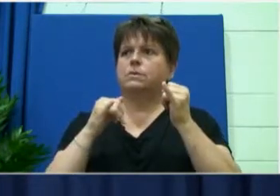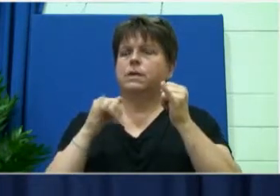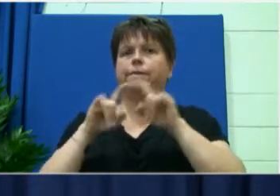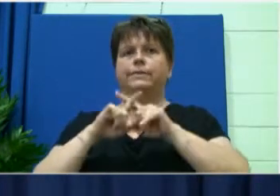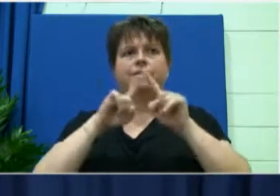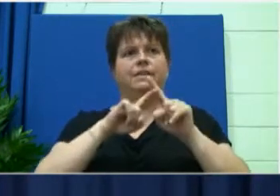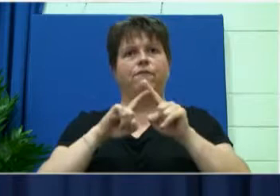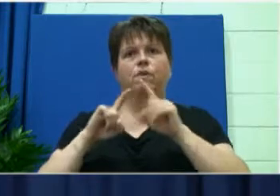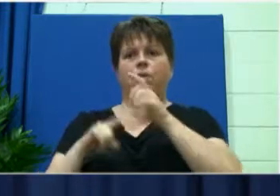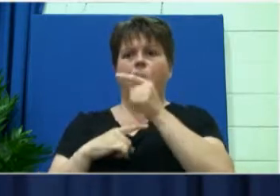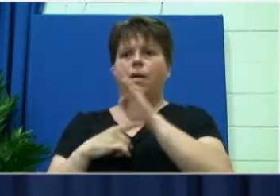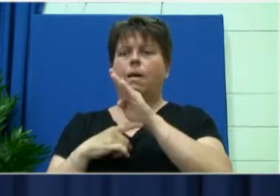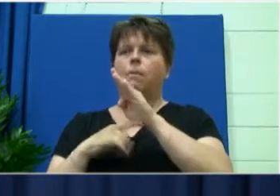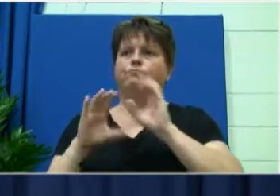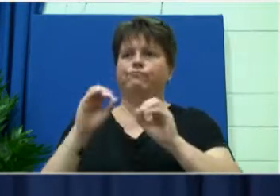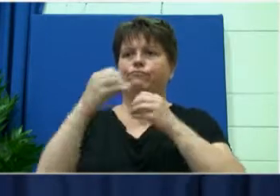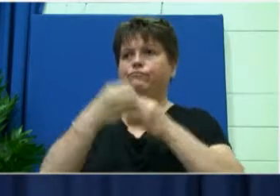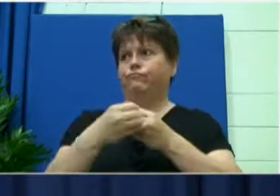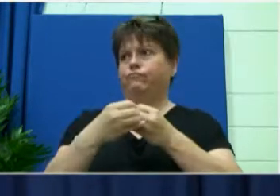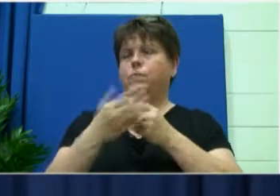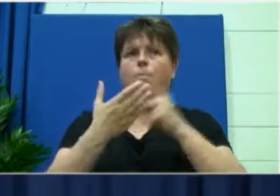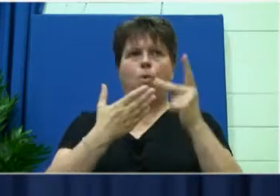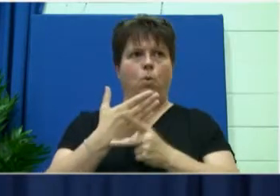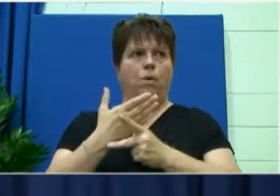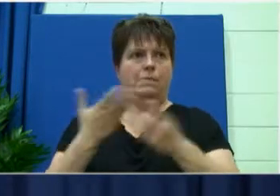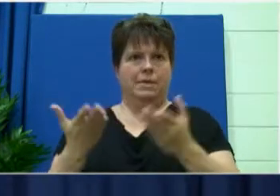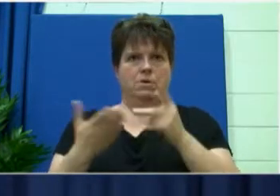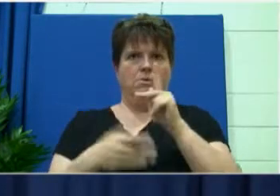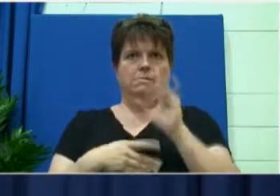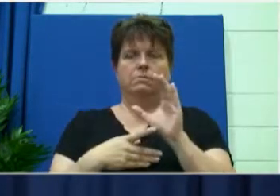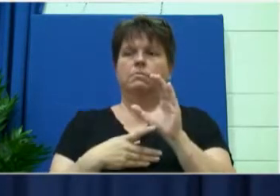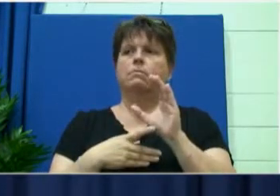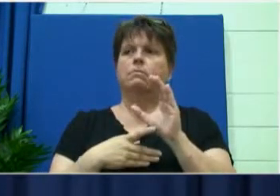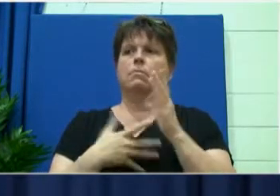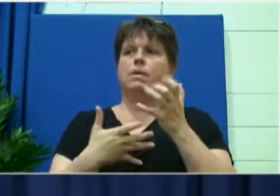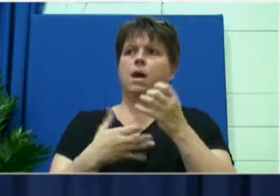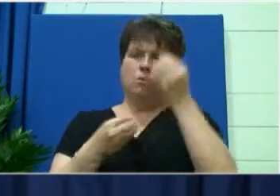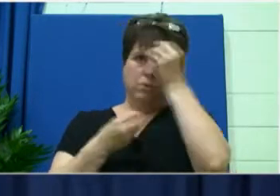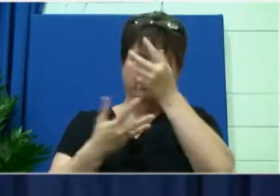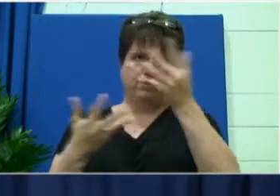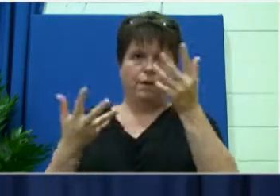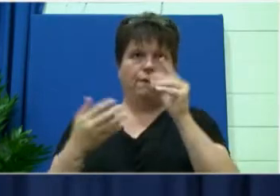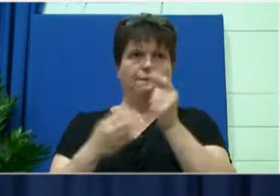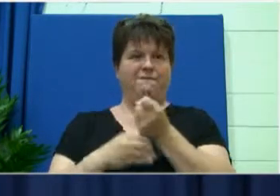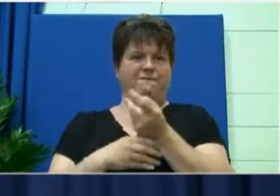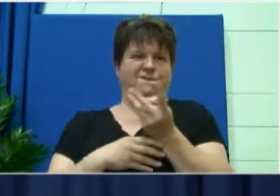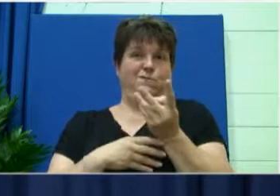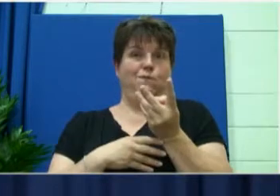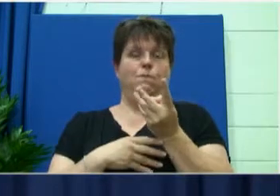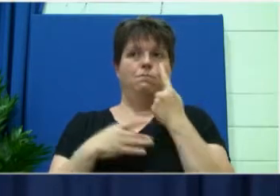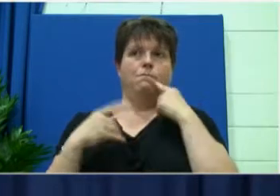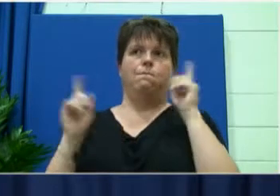various clubs and organizations as well as programs, but I'd like to share a few of those successes.